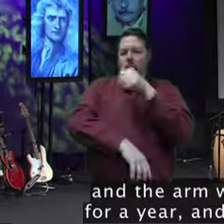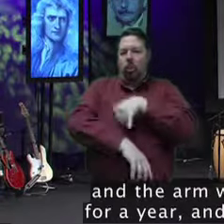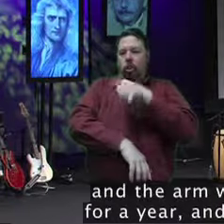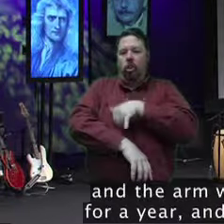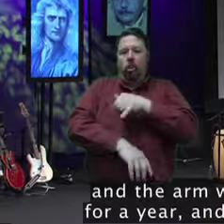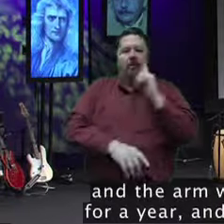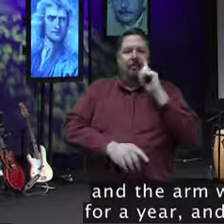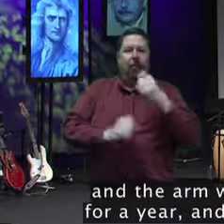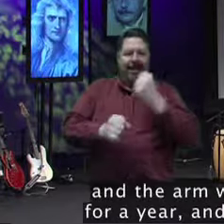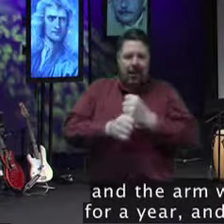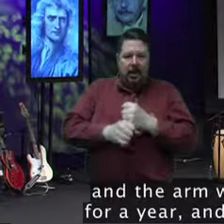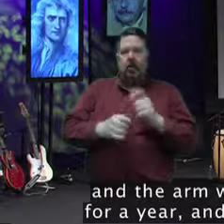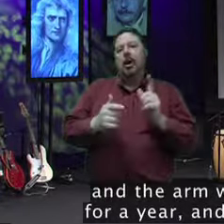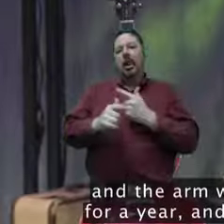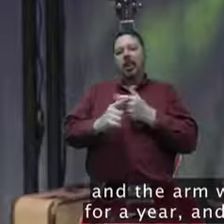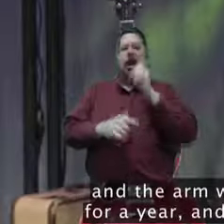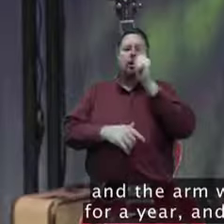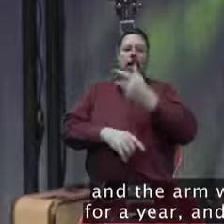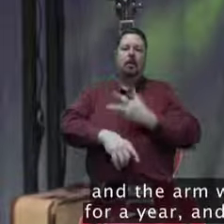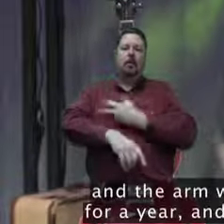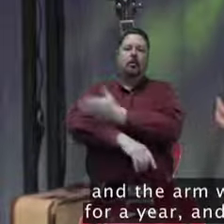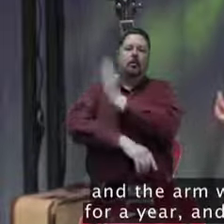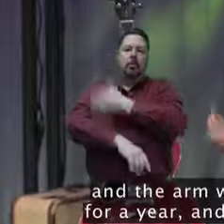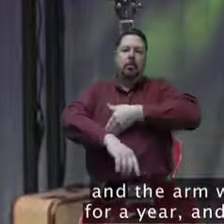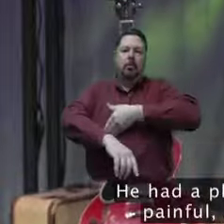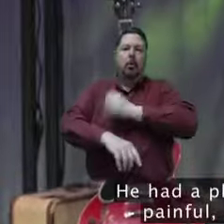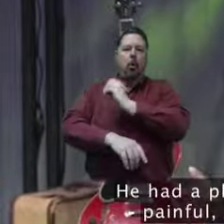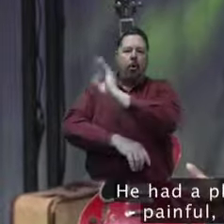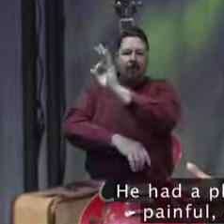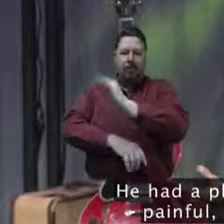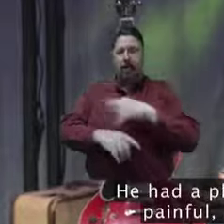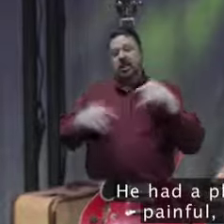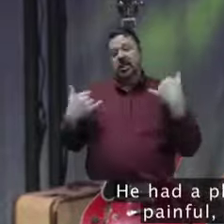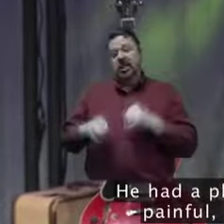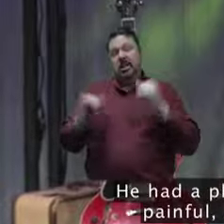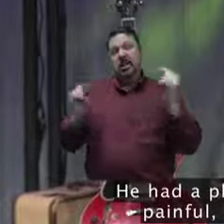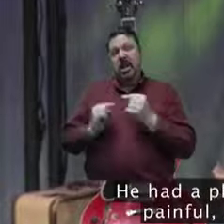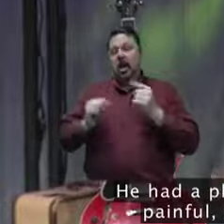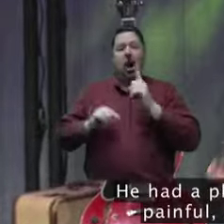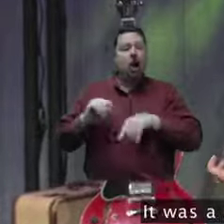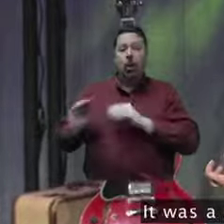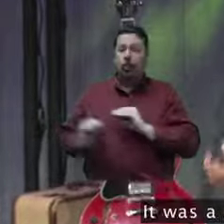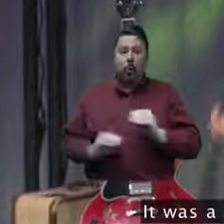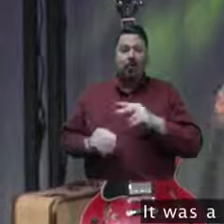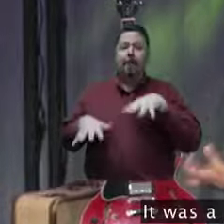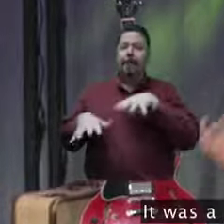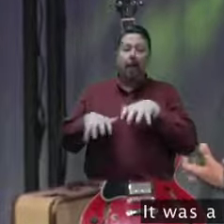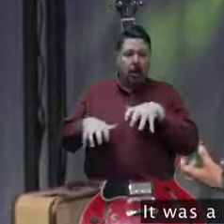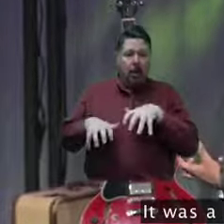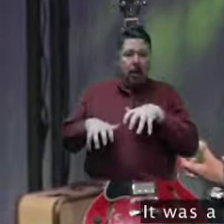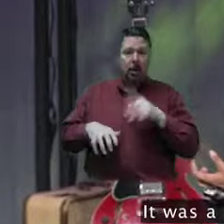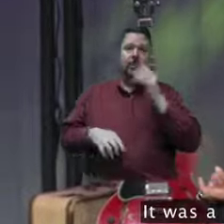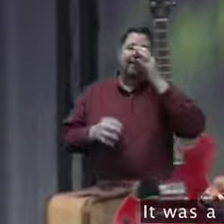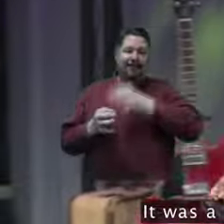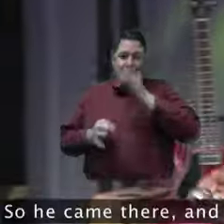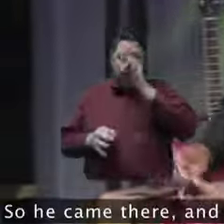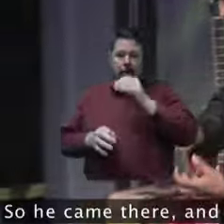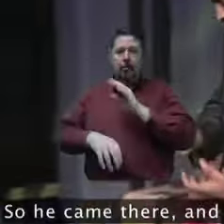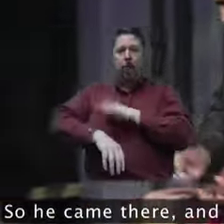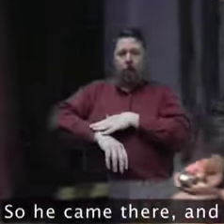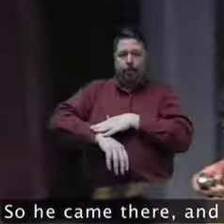paralyzed, lying in a sling for a year, and then the arm was amputated. He had a phantom arm, excruciatingly painful, and he couldn't move it. was a paralyzed phantom arm.